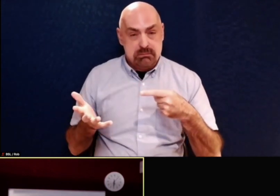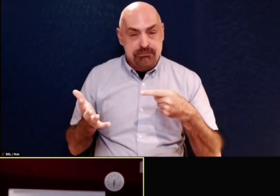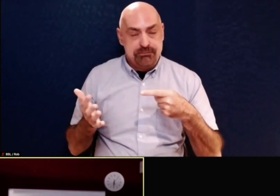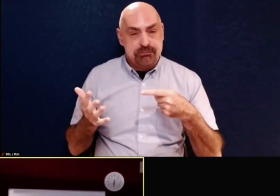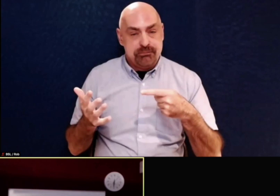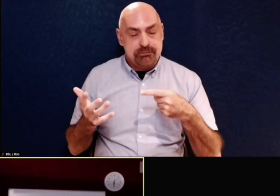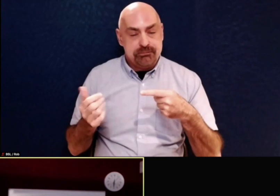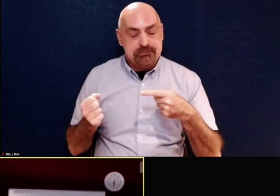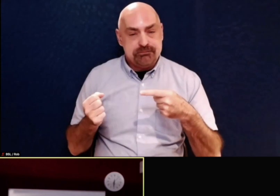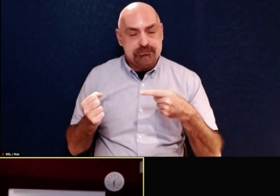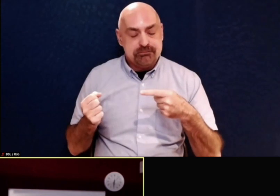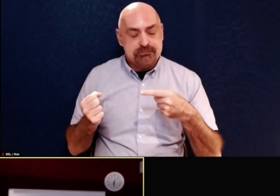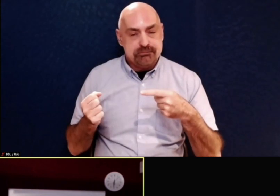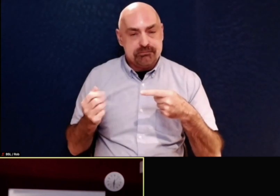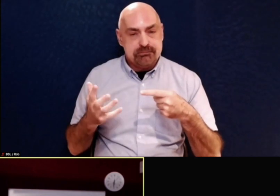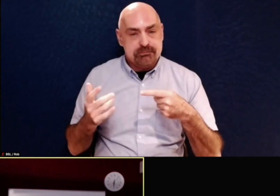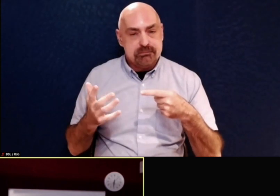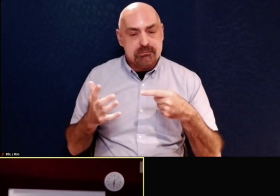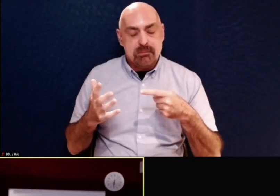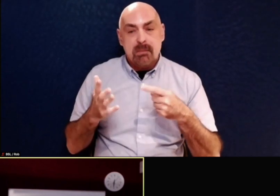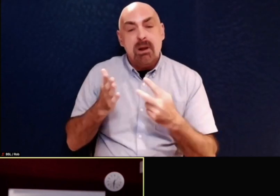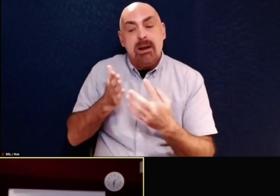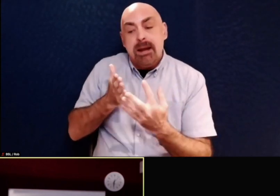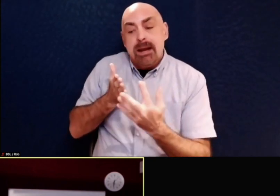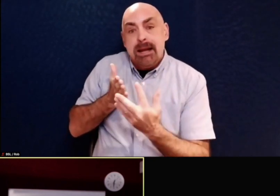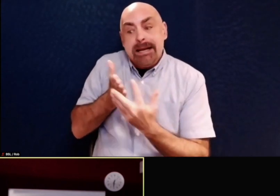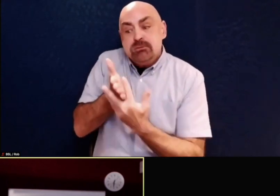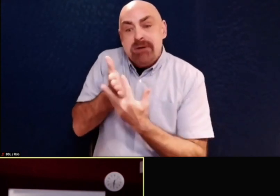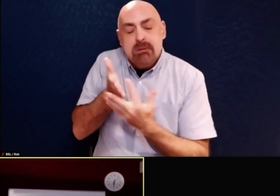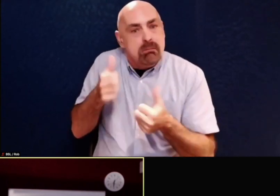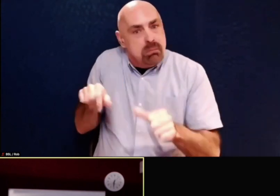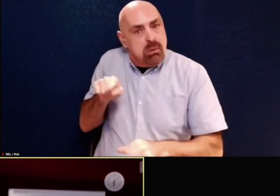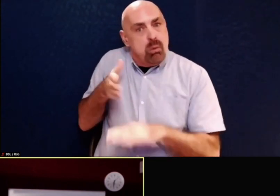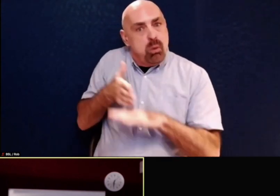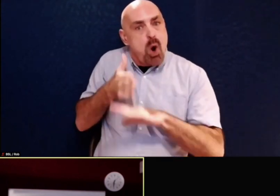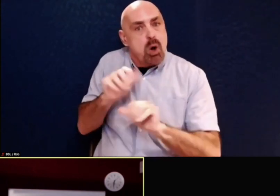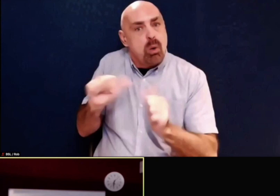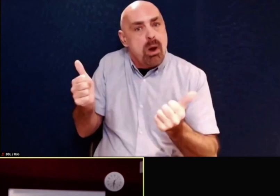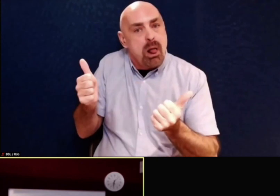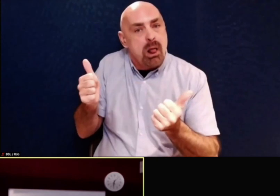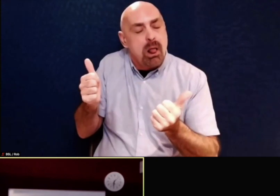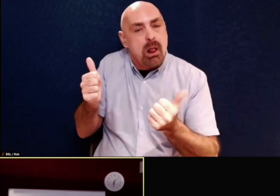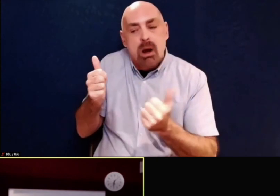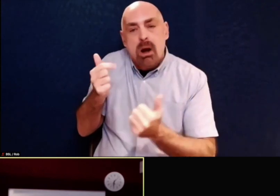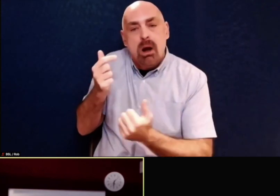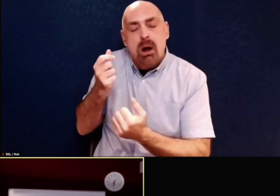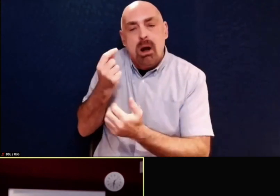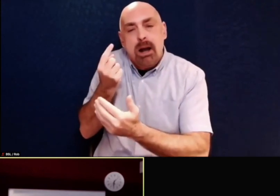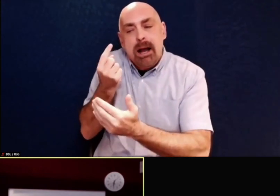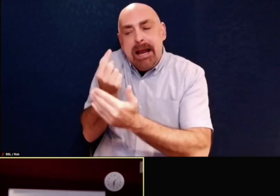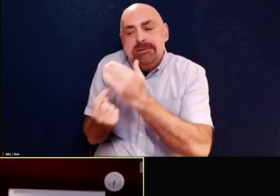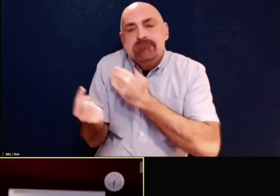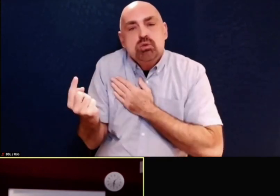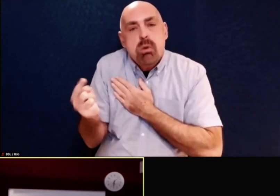that whilst interventions work, they're in the context of an individual's